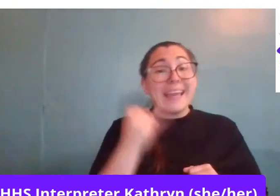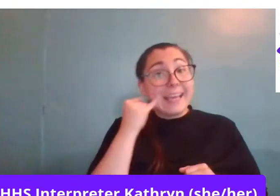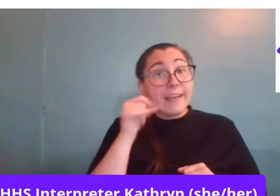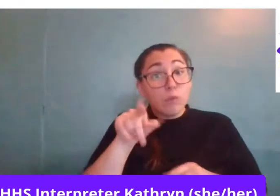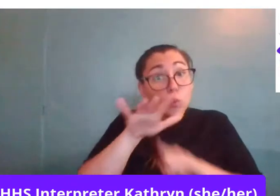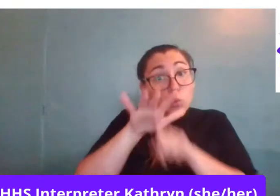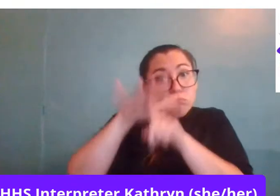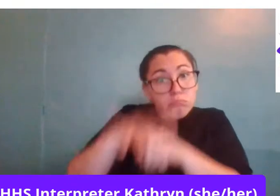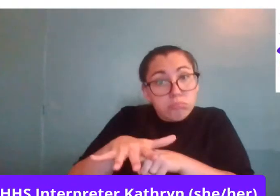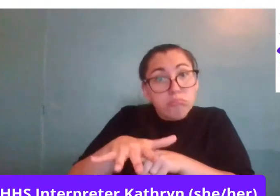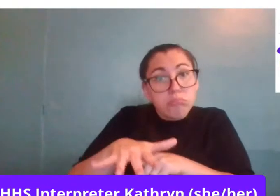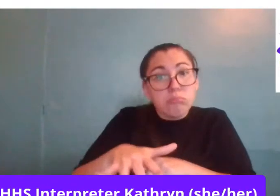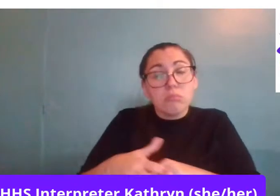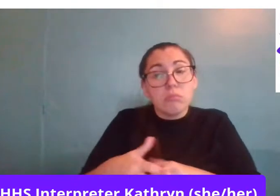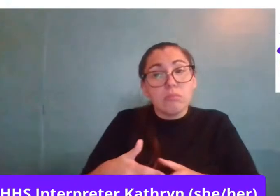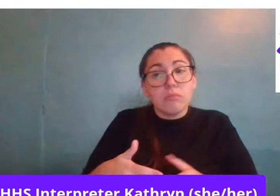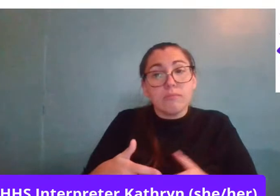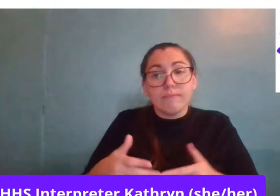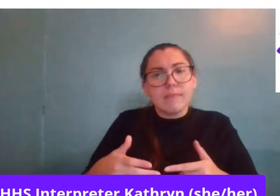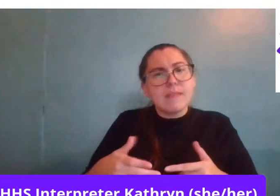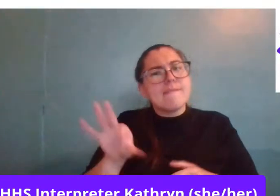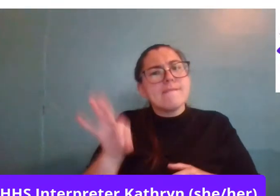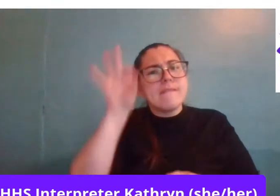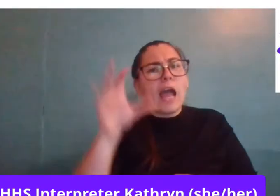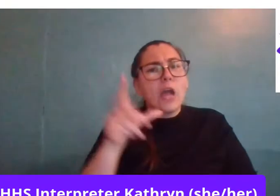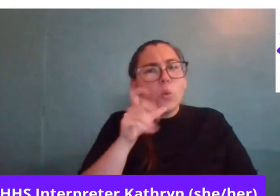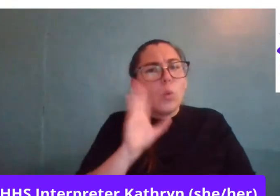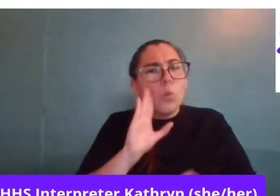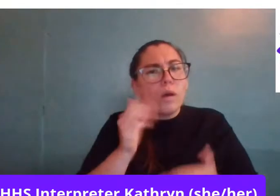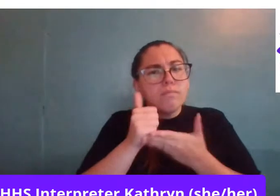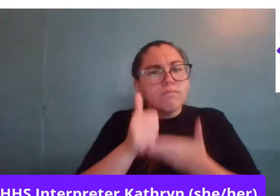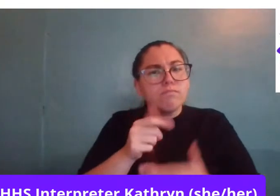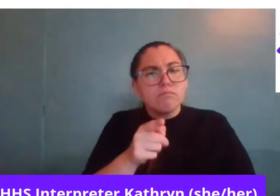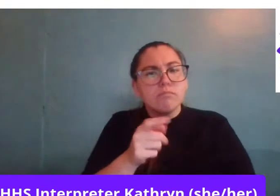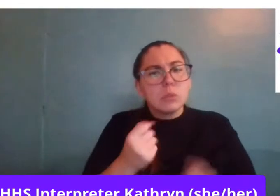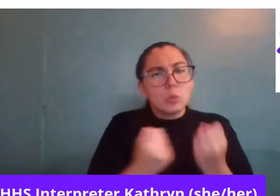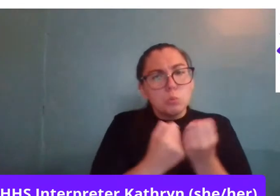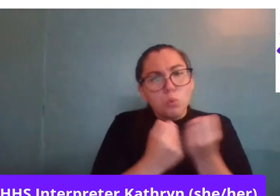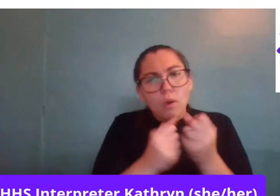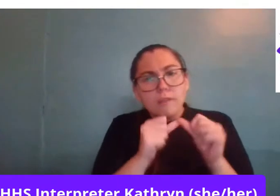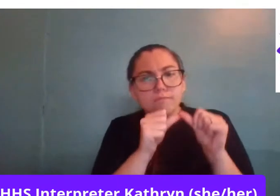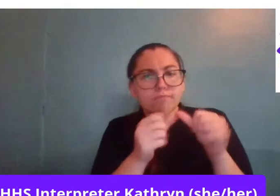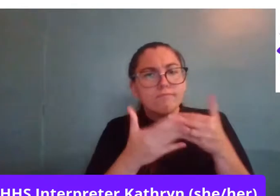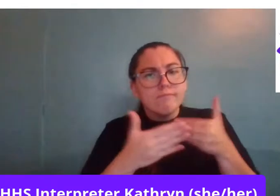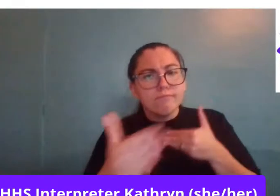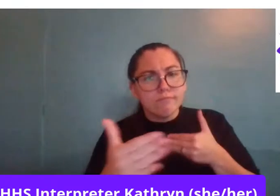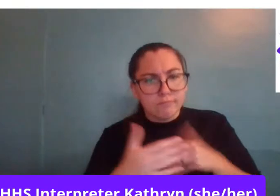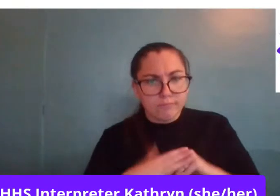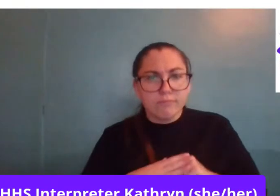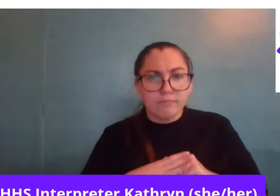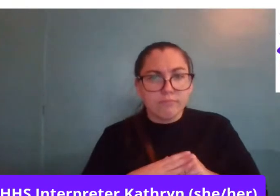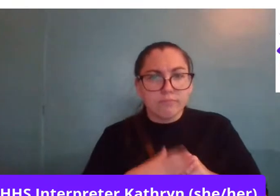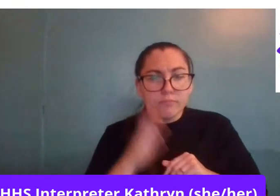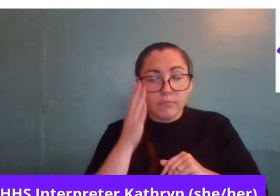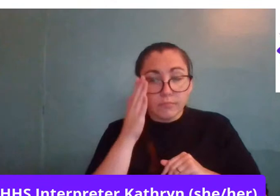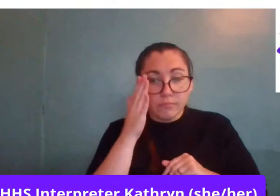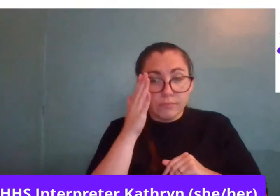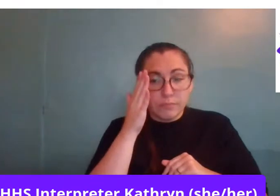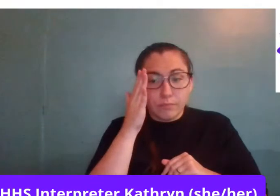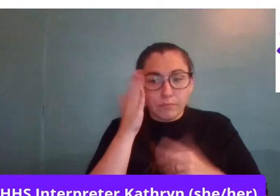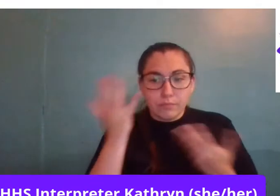against, find the folks who are going to help support you through that. And